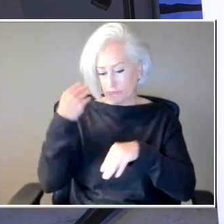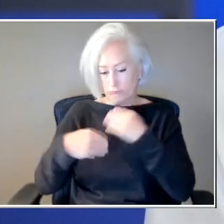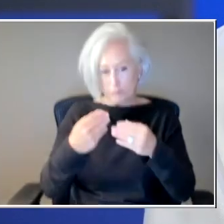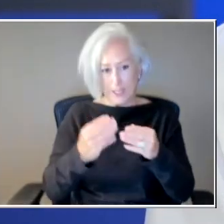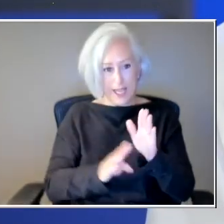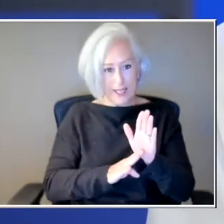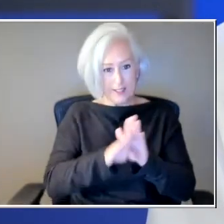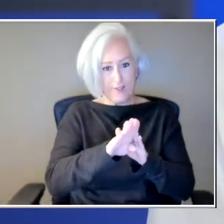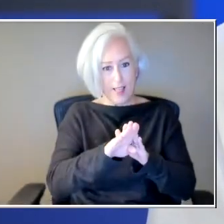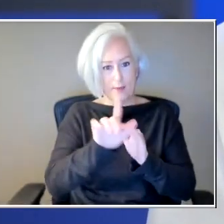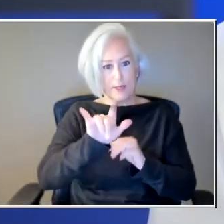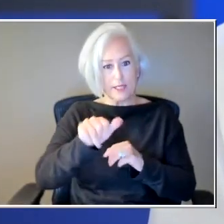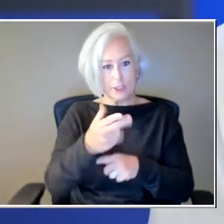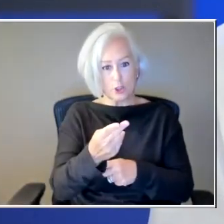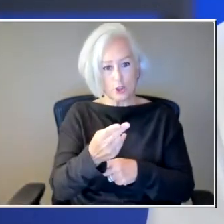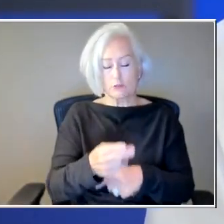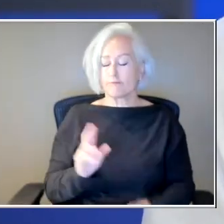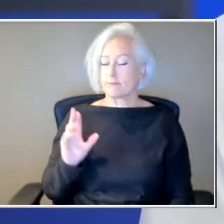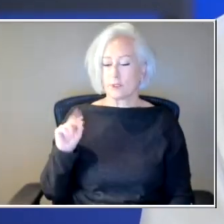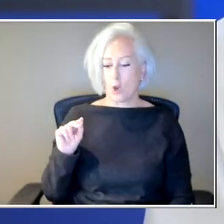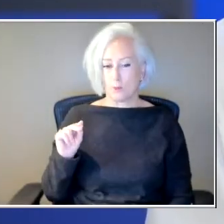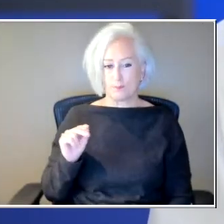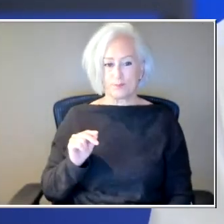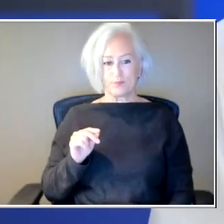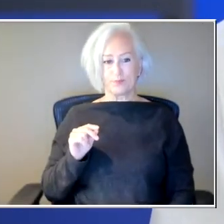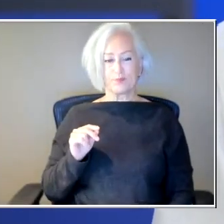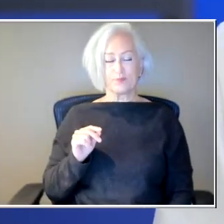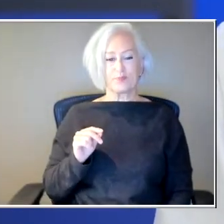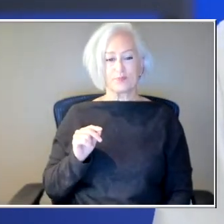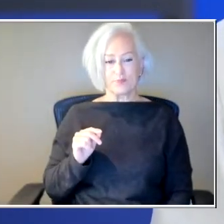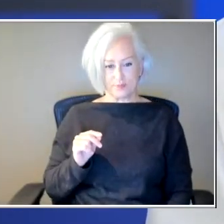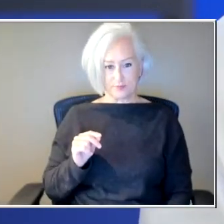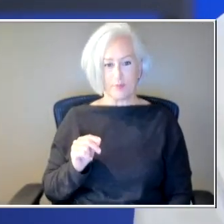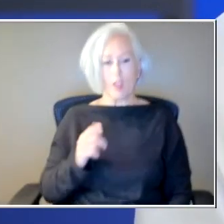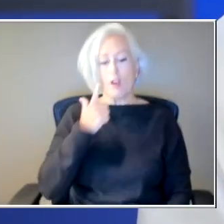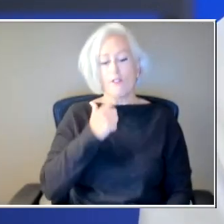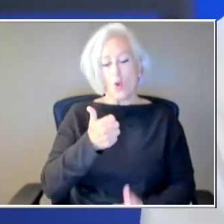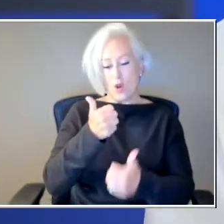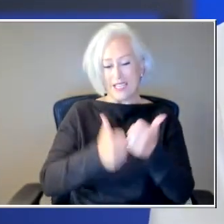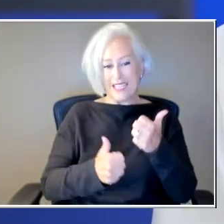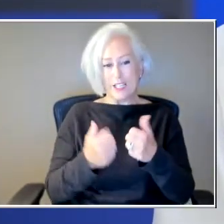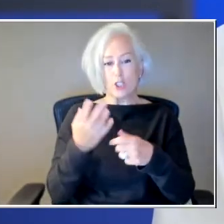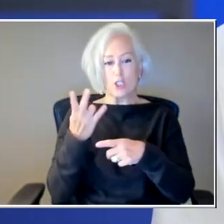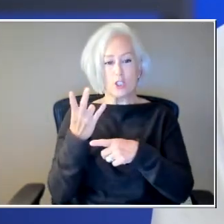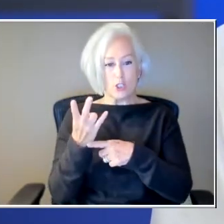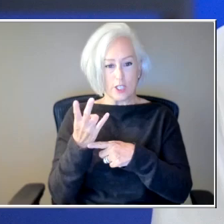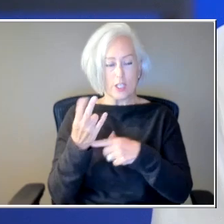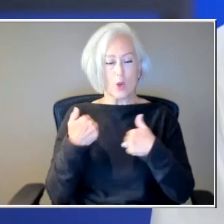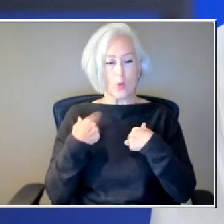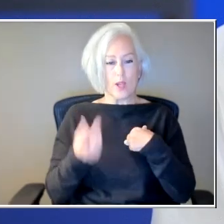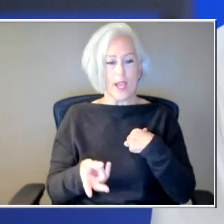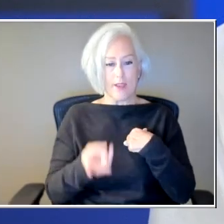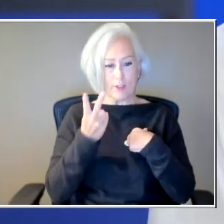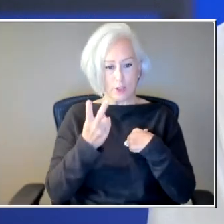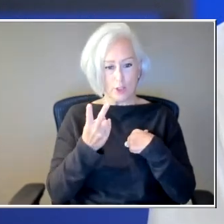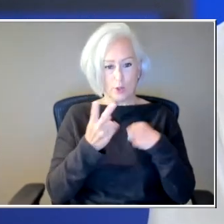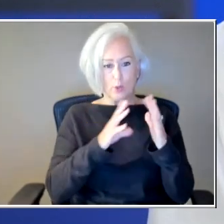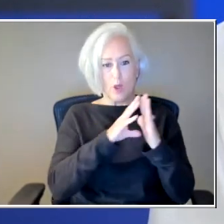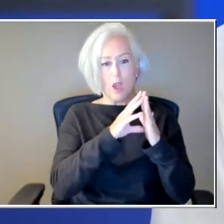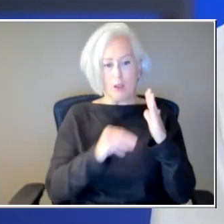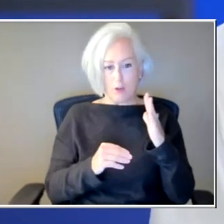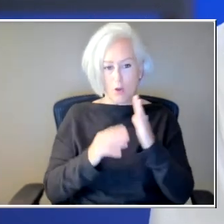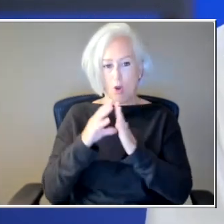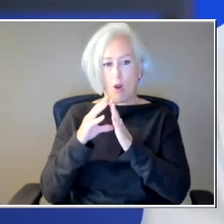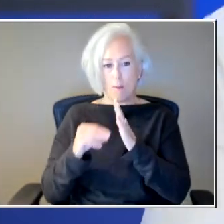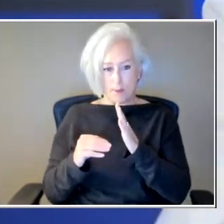No. So as I explained earlier, for each gene we carry 2 copies. So one we inherit from our mother and the other from our